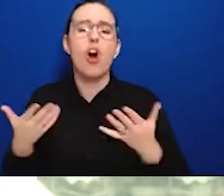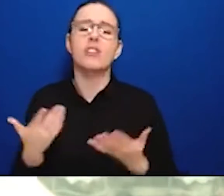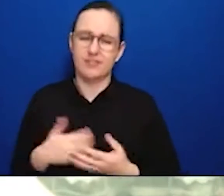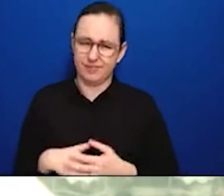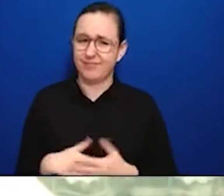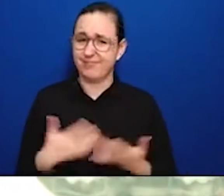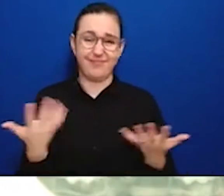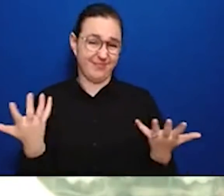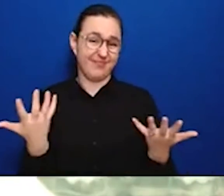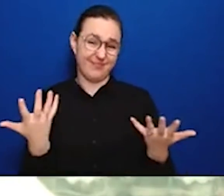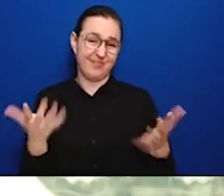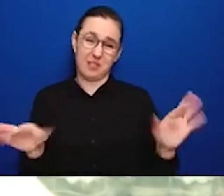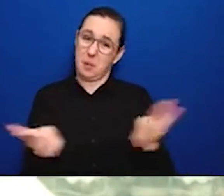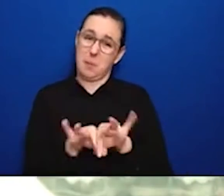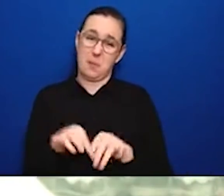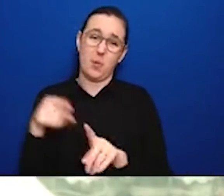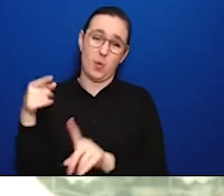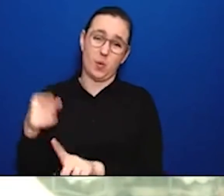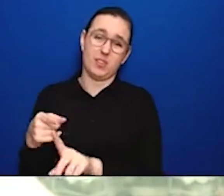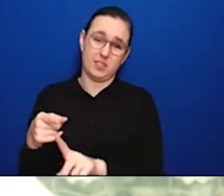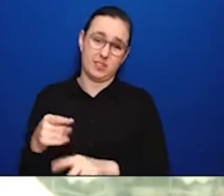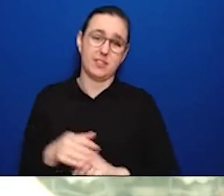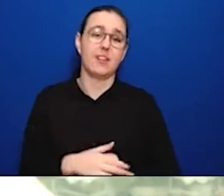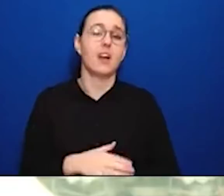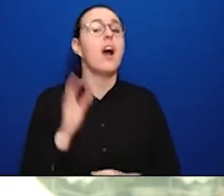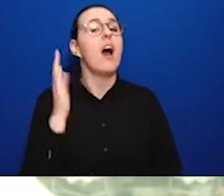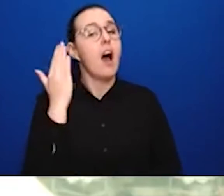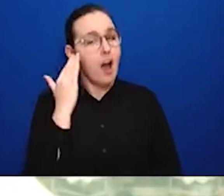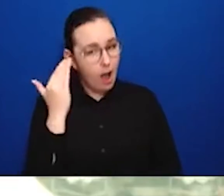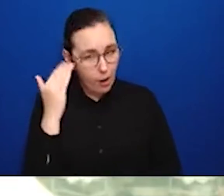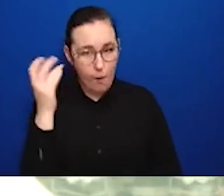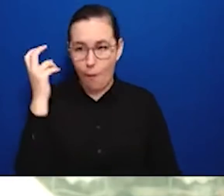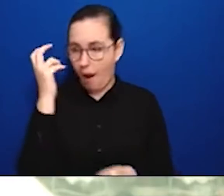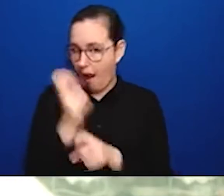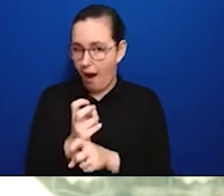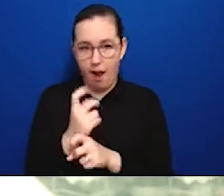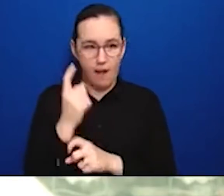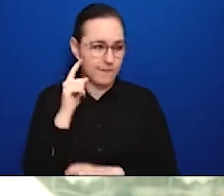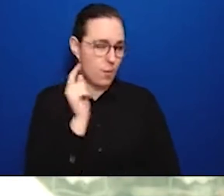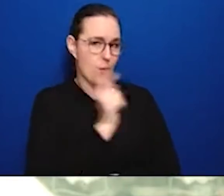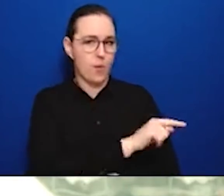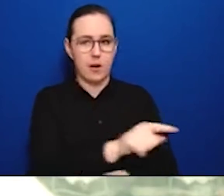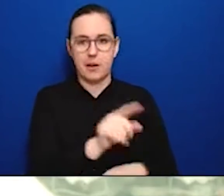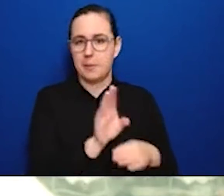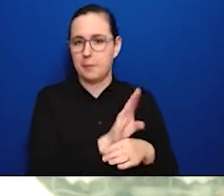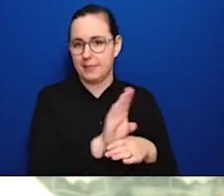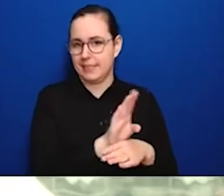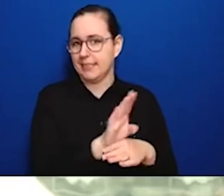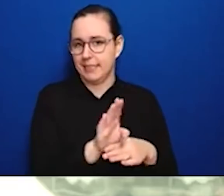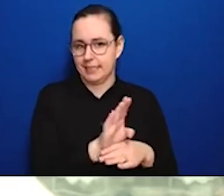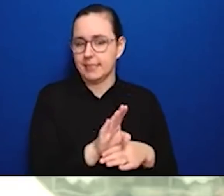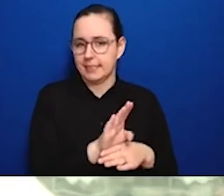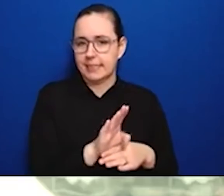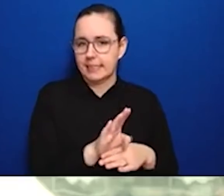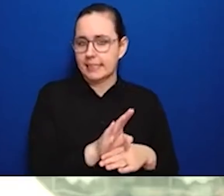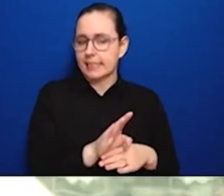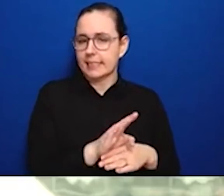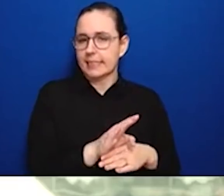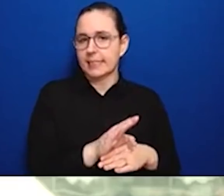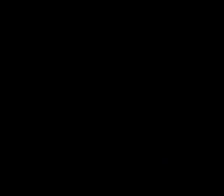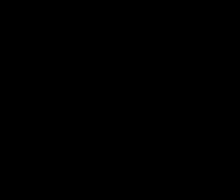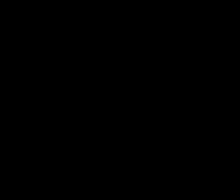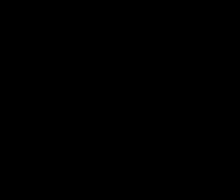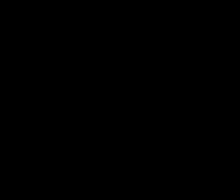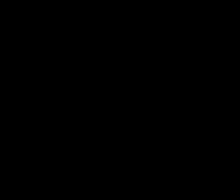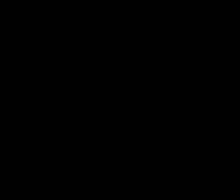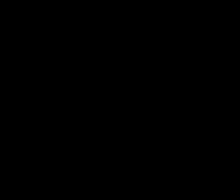critically important. We know it's a hard time for these businesses in particular, but today's